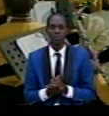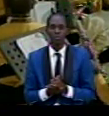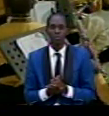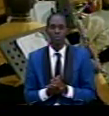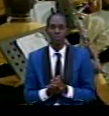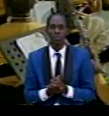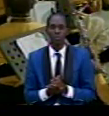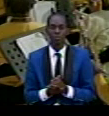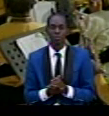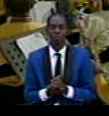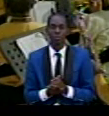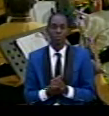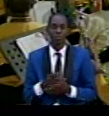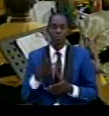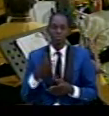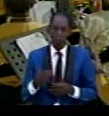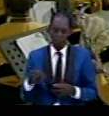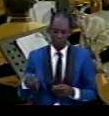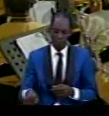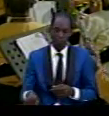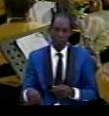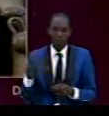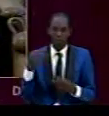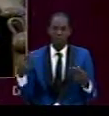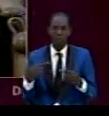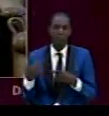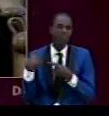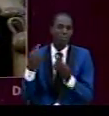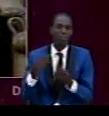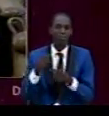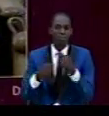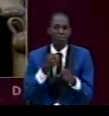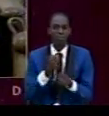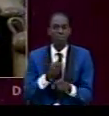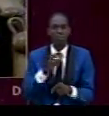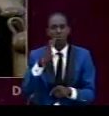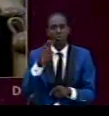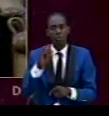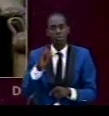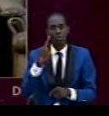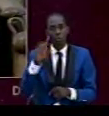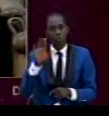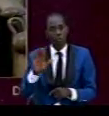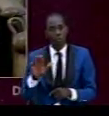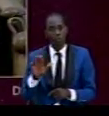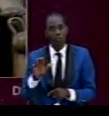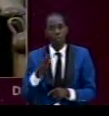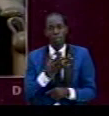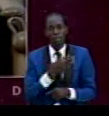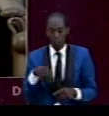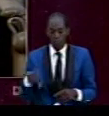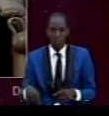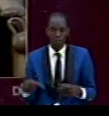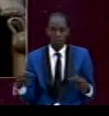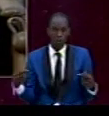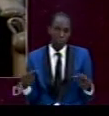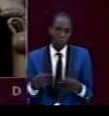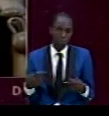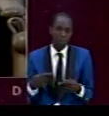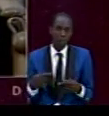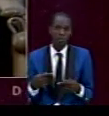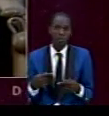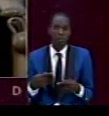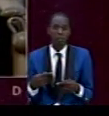the leg was paining my son 2015, and the leg was paining, taking her to